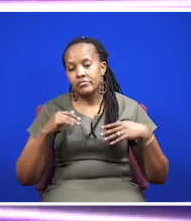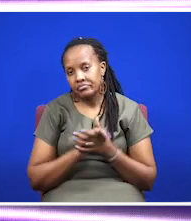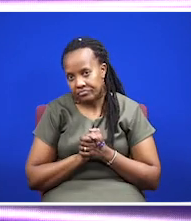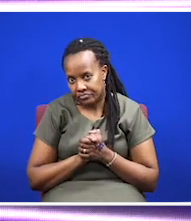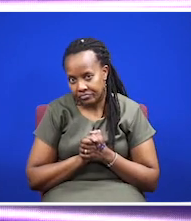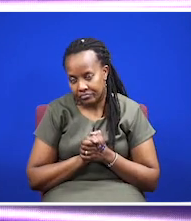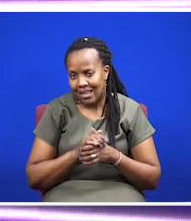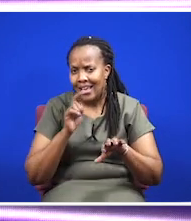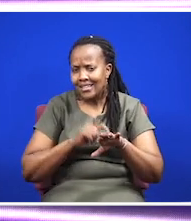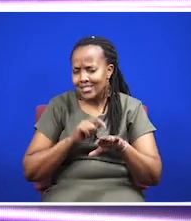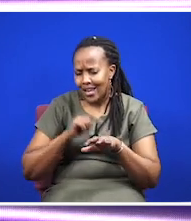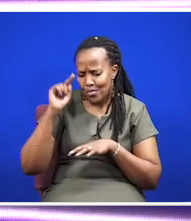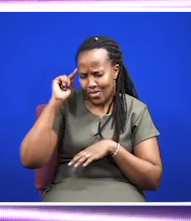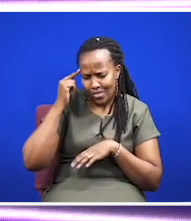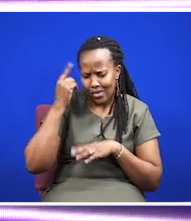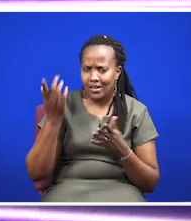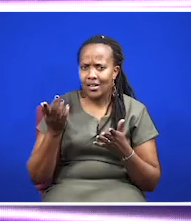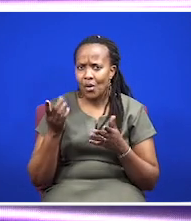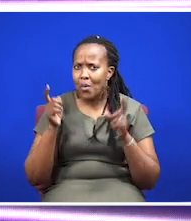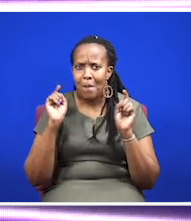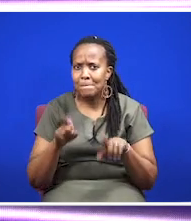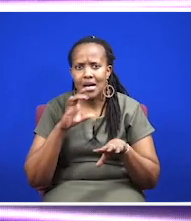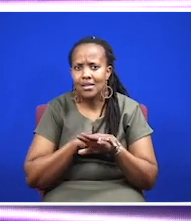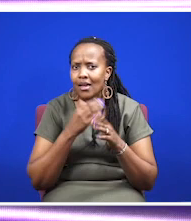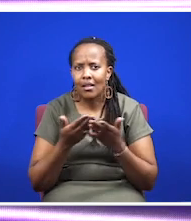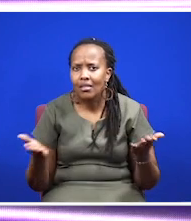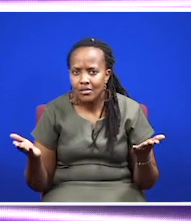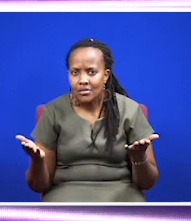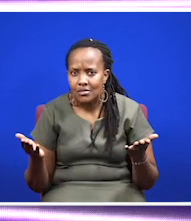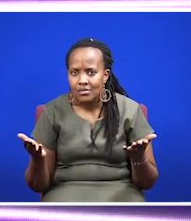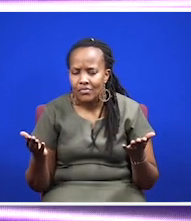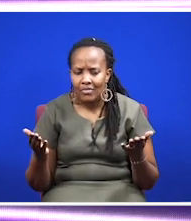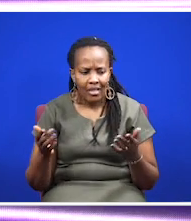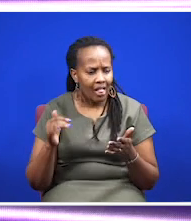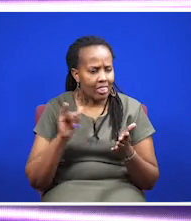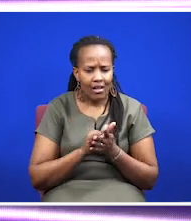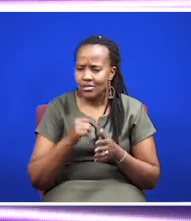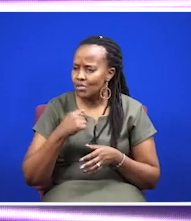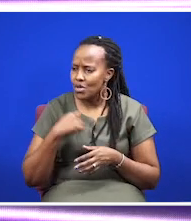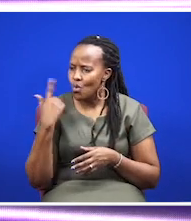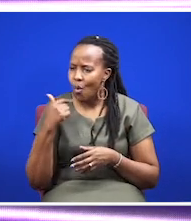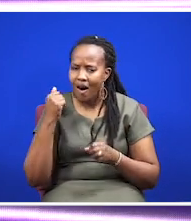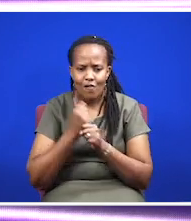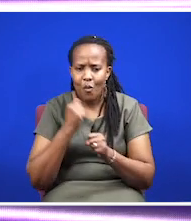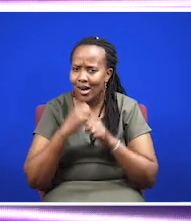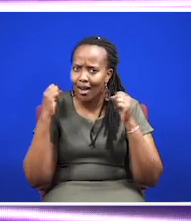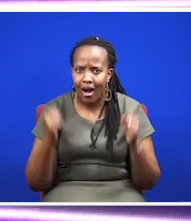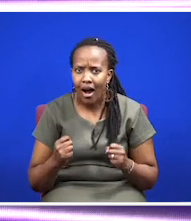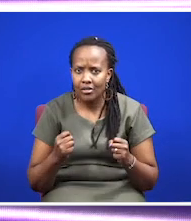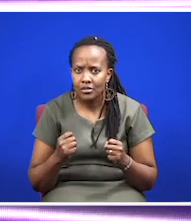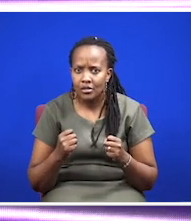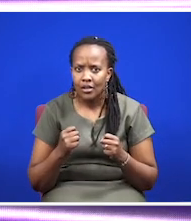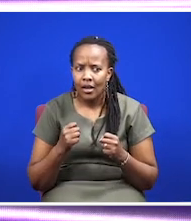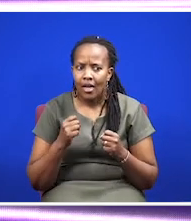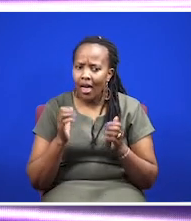we think that we are entitled to things, when we think that it is me who has worked very hard and I am reaping the